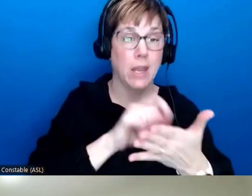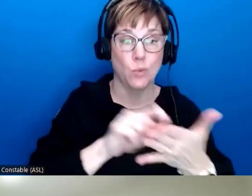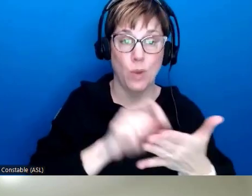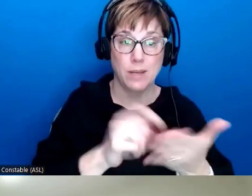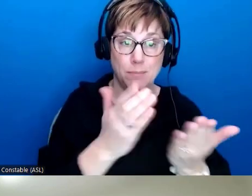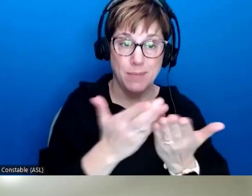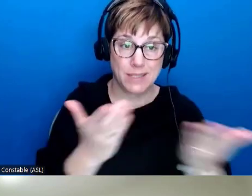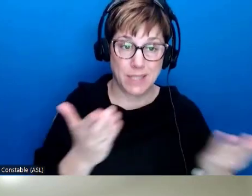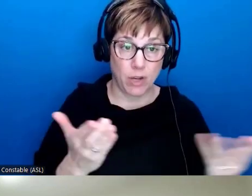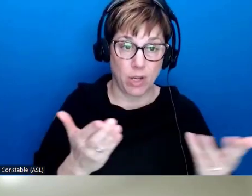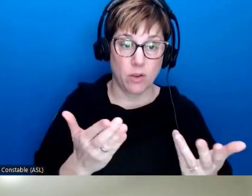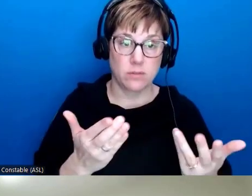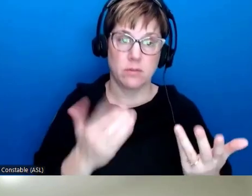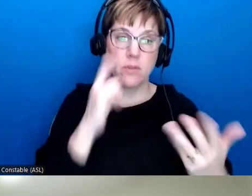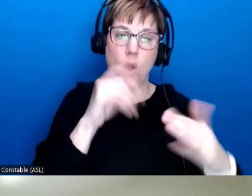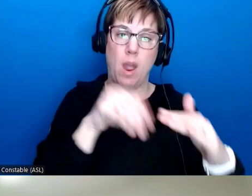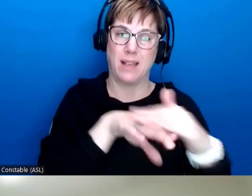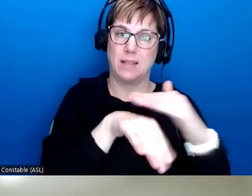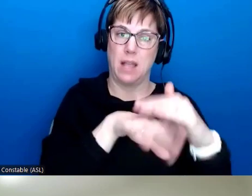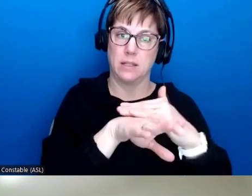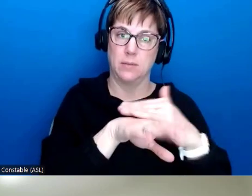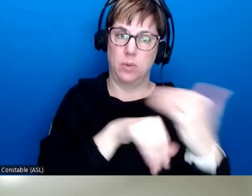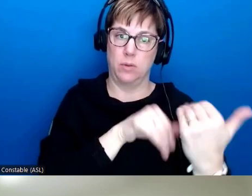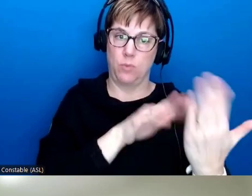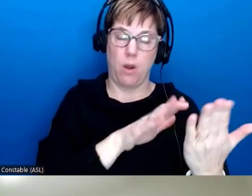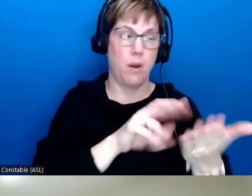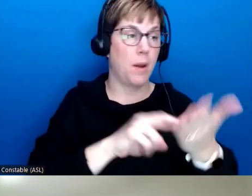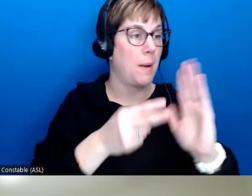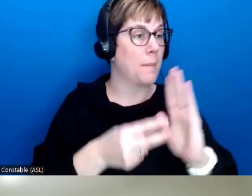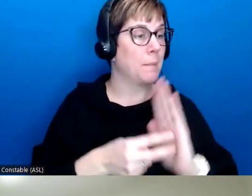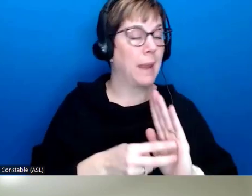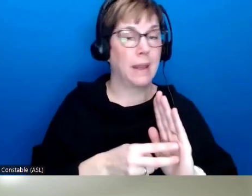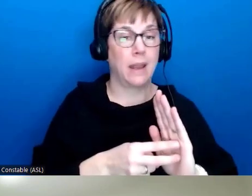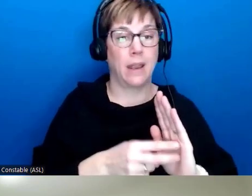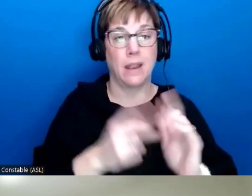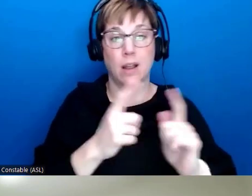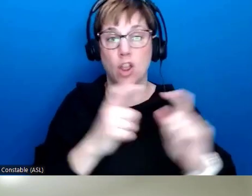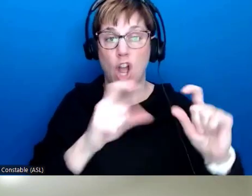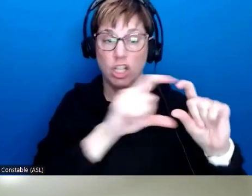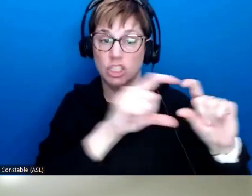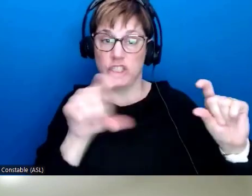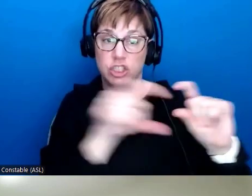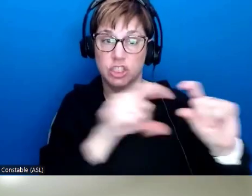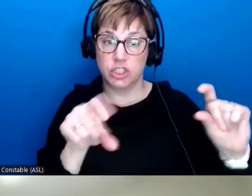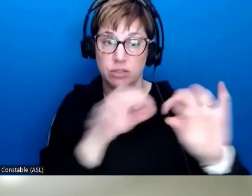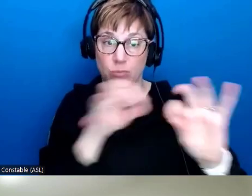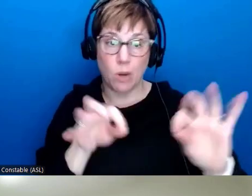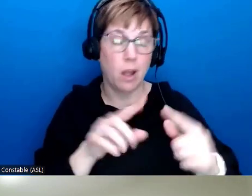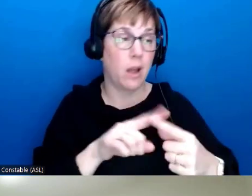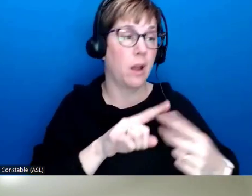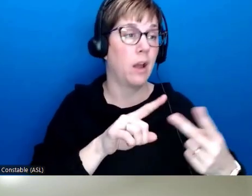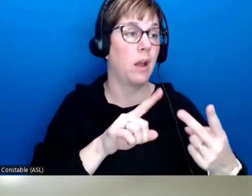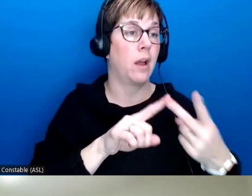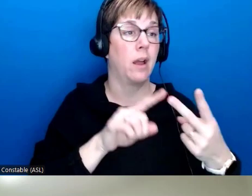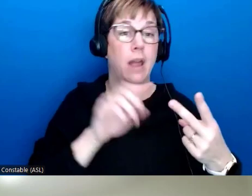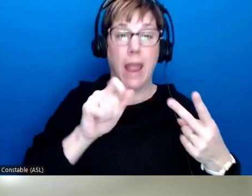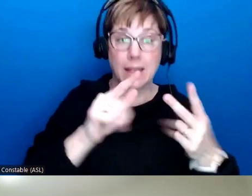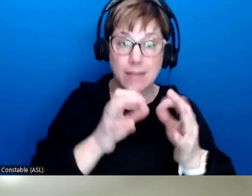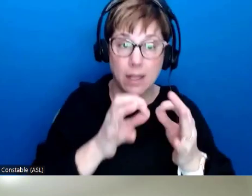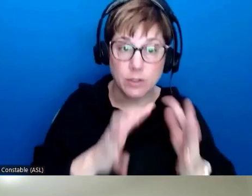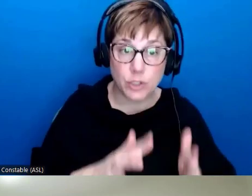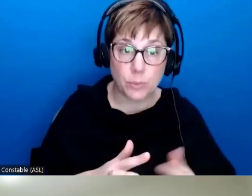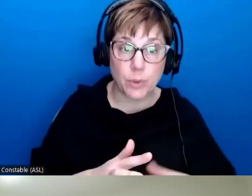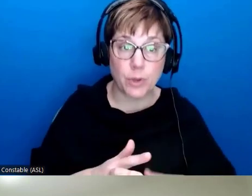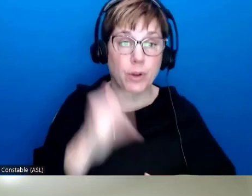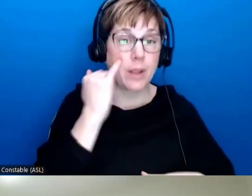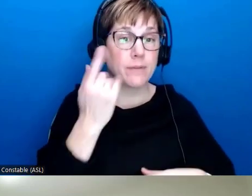accessible format. That might mean providing large print to someone who has low vision. ASL interpreter to someone who is